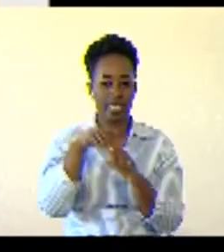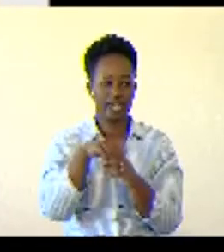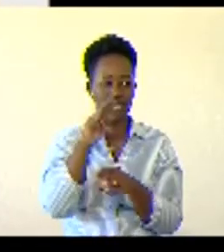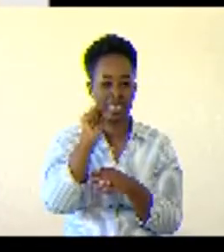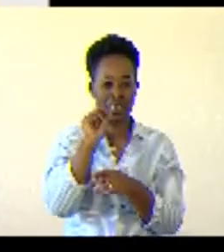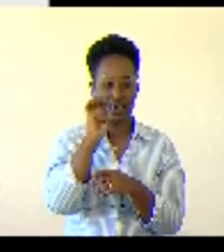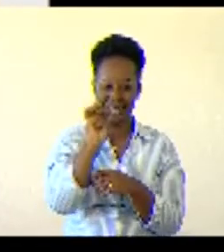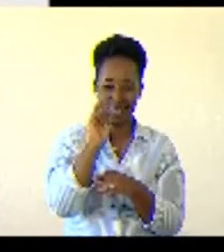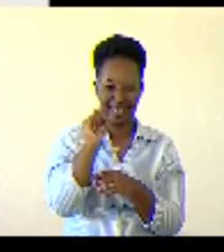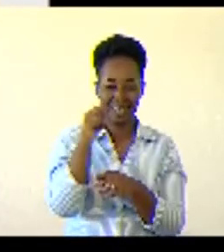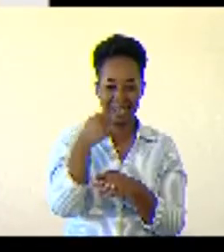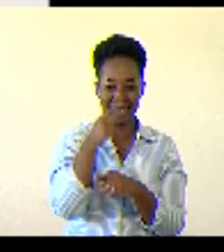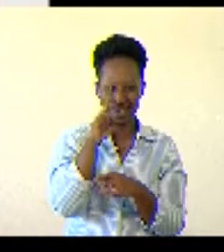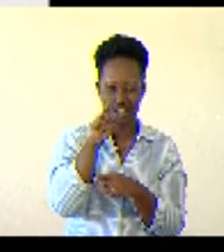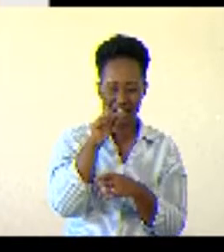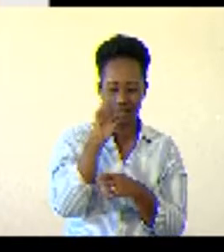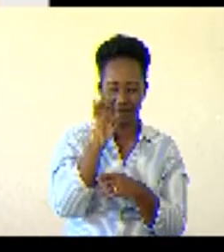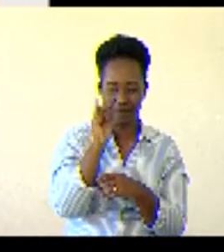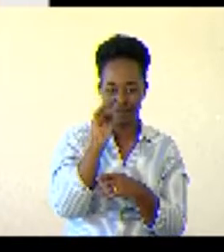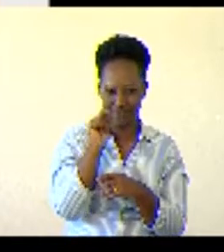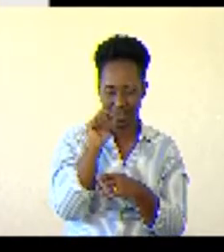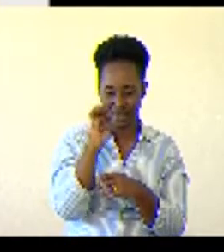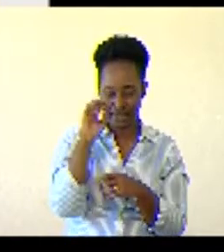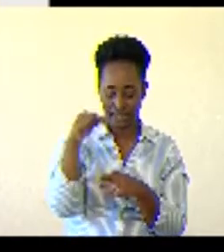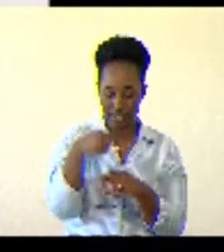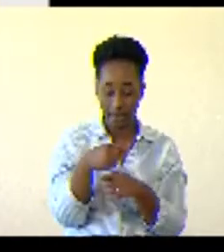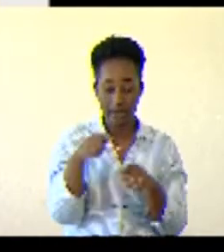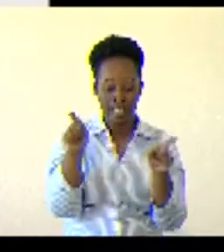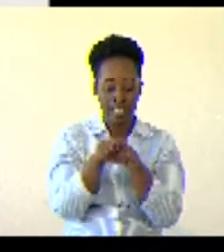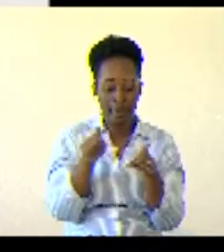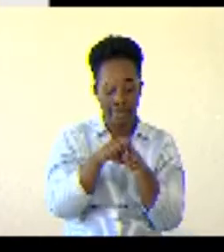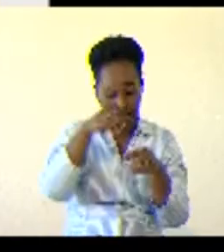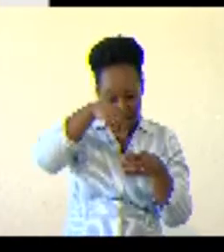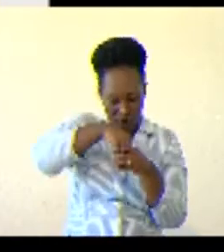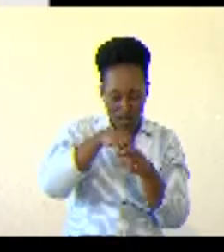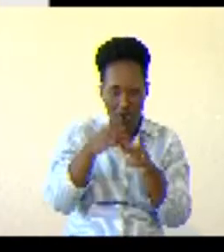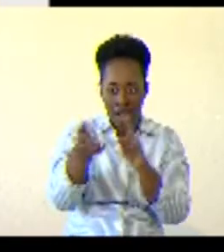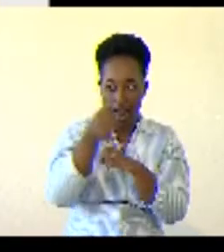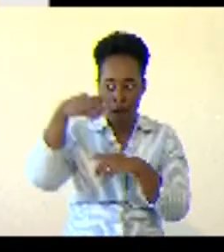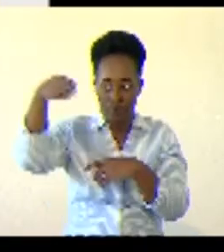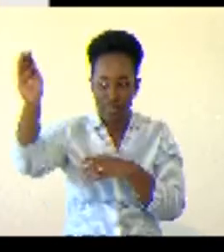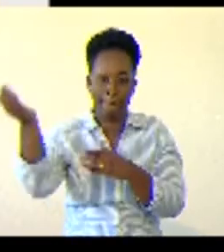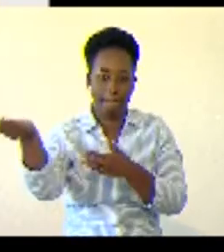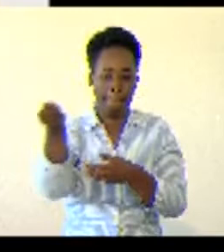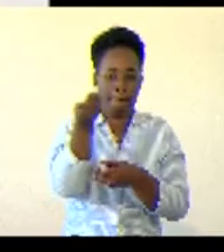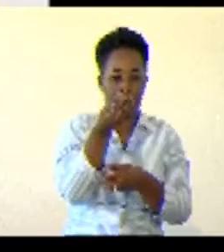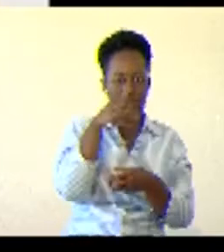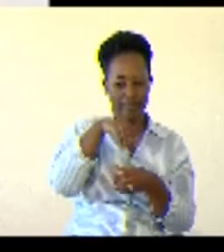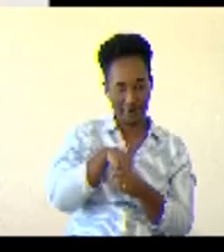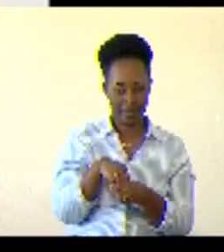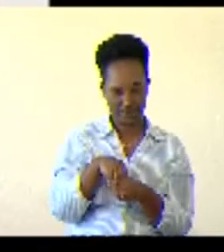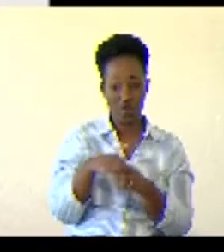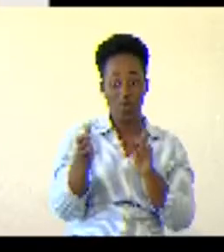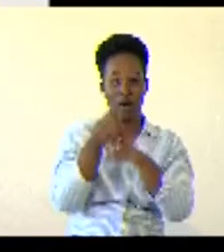surrounding something, and you take it from outside to inside. You get what I'm talking about, student? Meaning you take substance